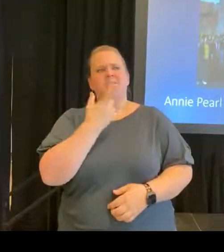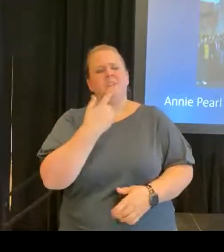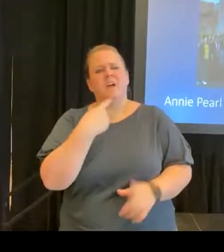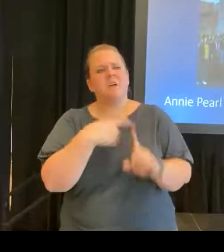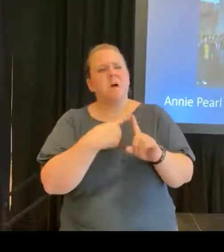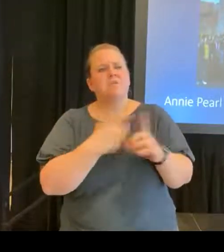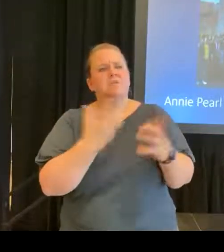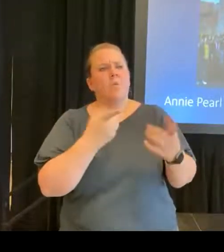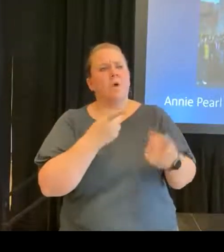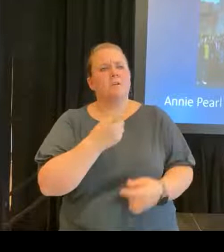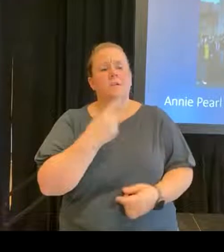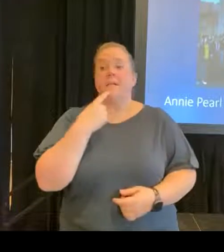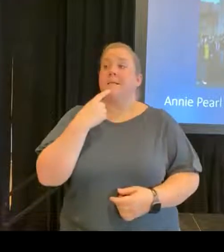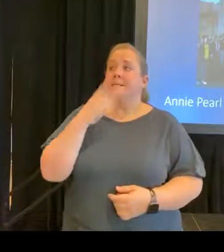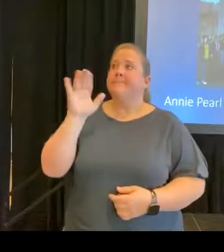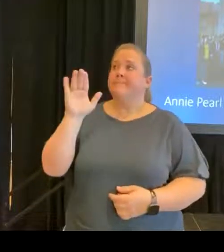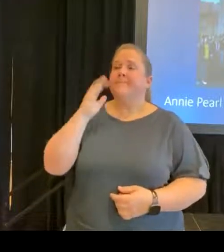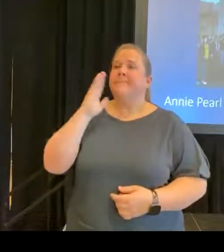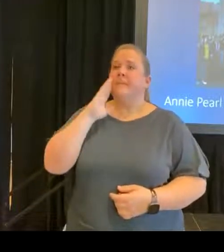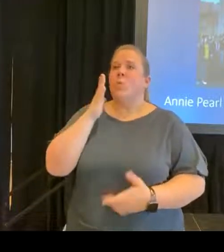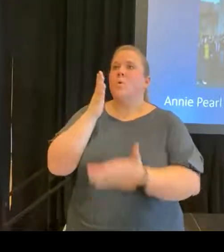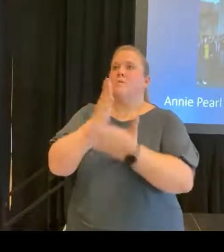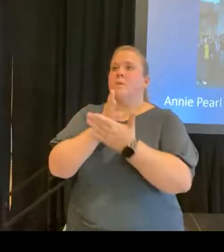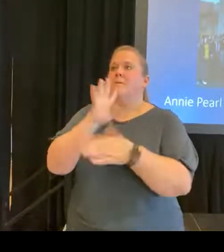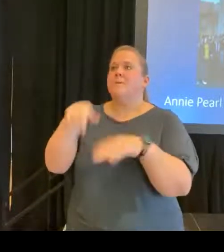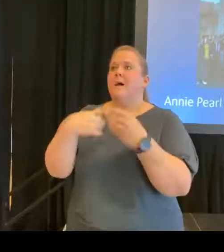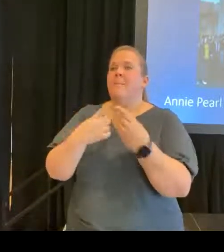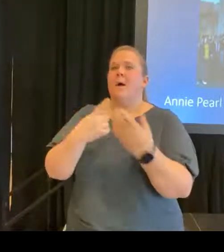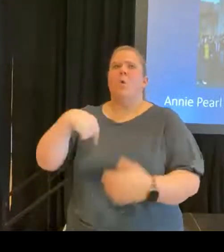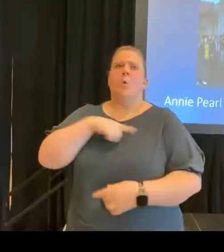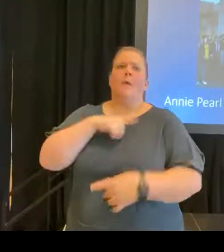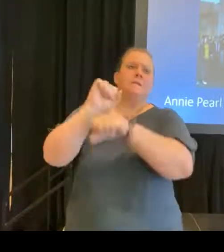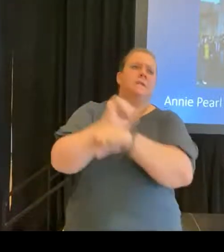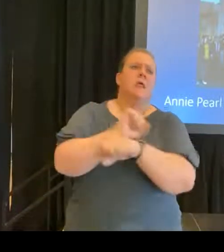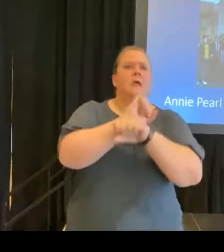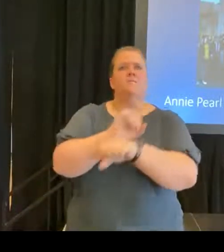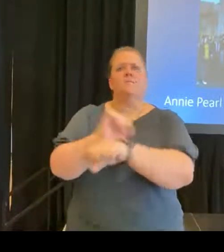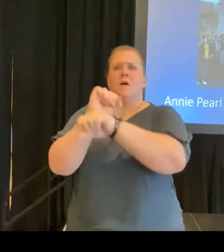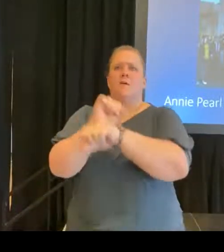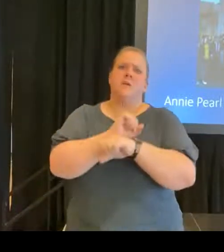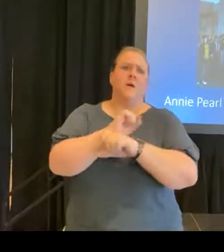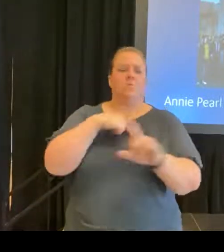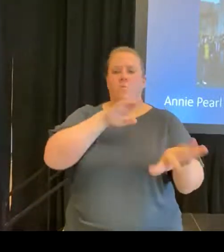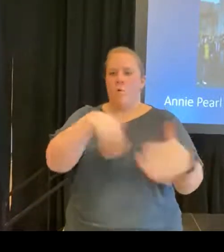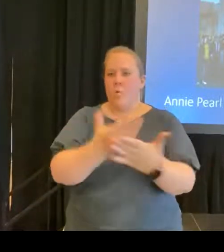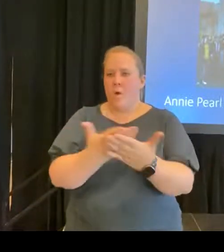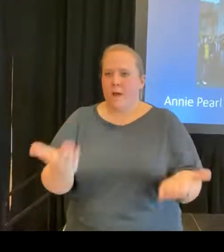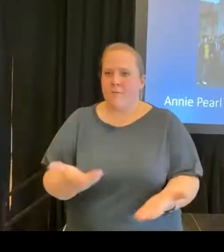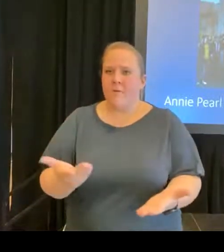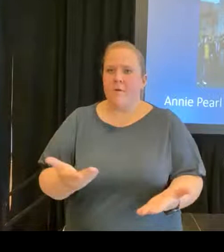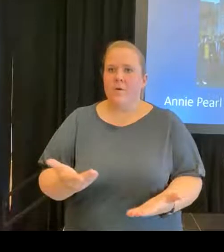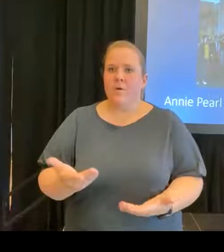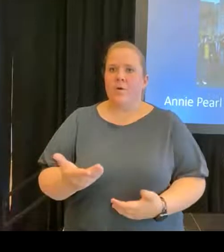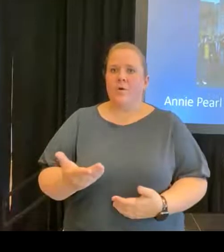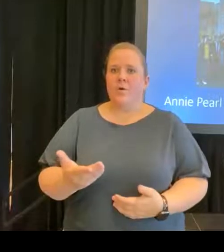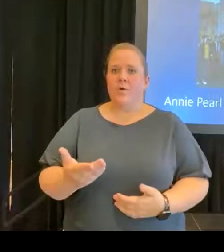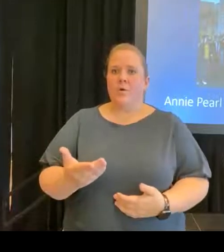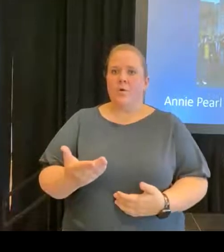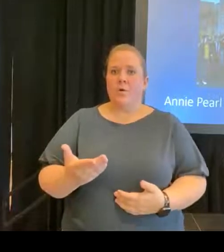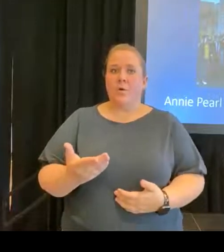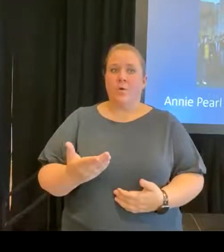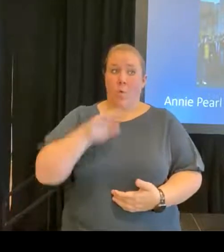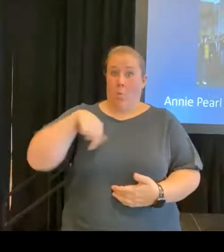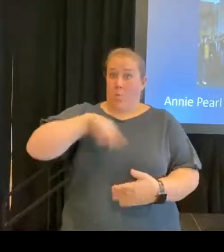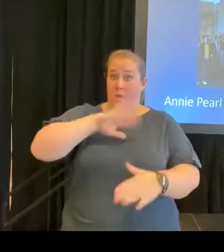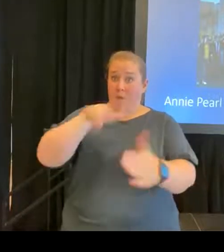the positive was. He said, let's start talking about we were slaves when we came here. We were not slaves when